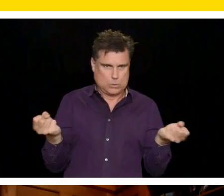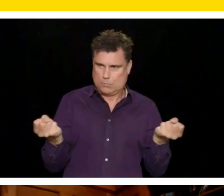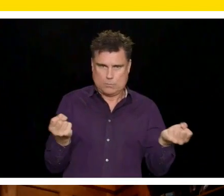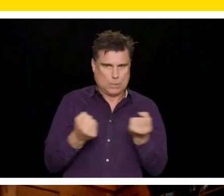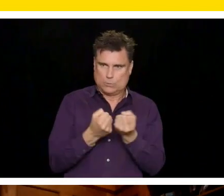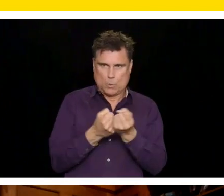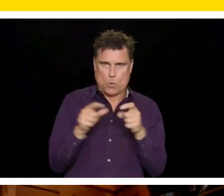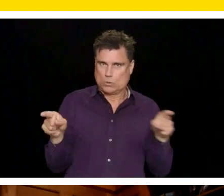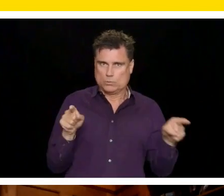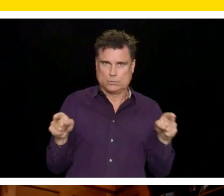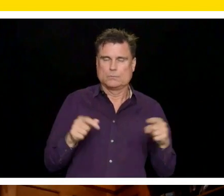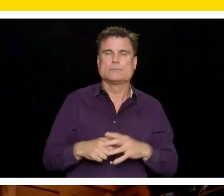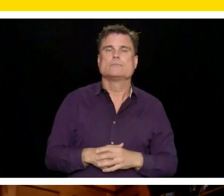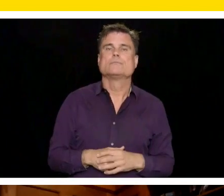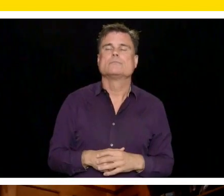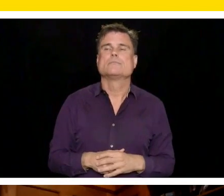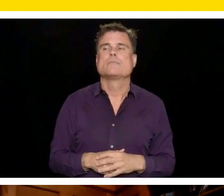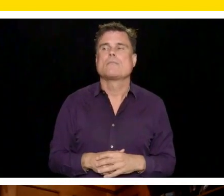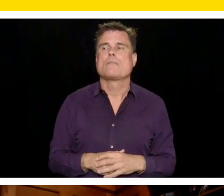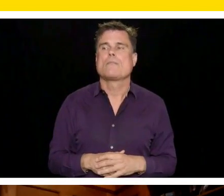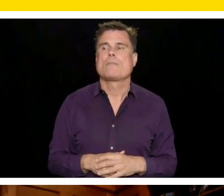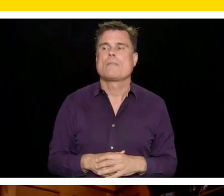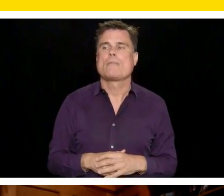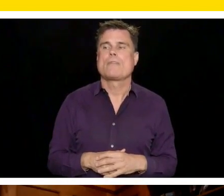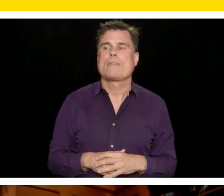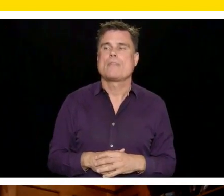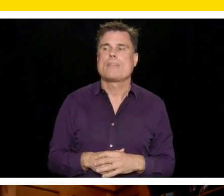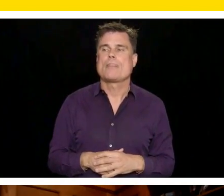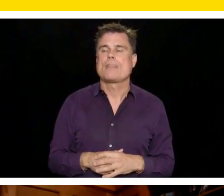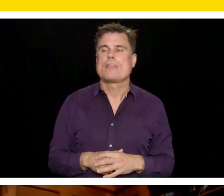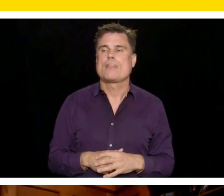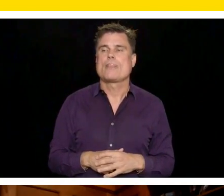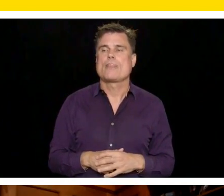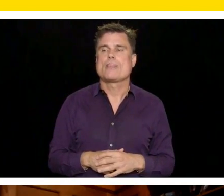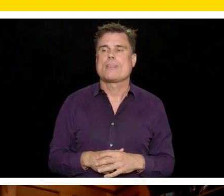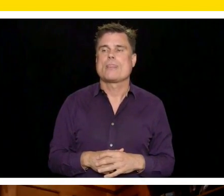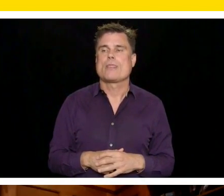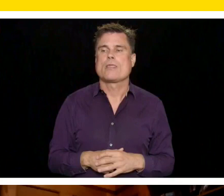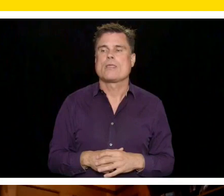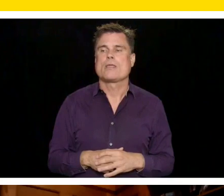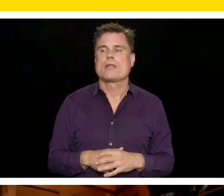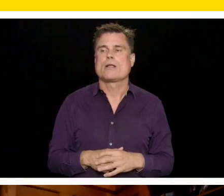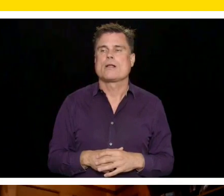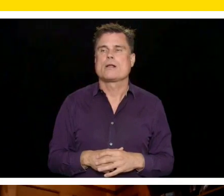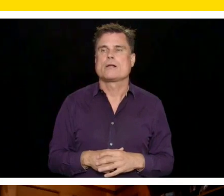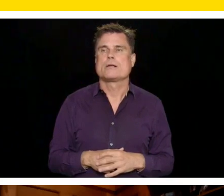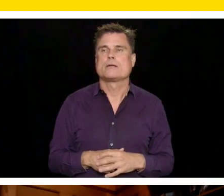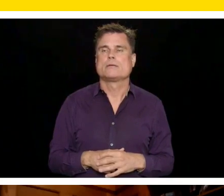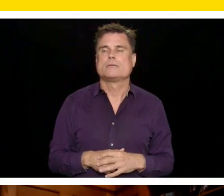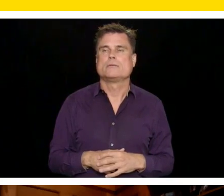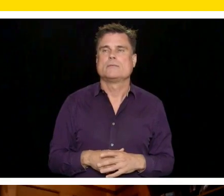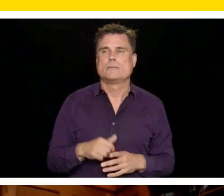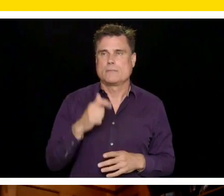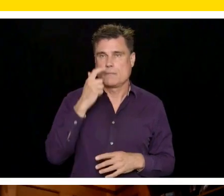meet the criteria, which means that you have to have lost 70% or more of your income or revenue